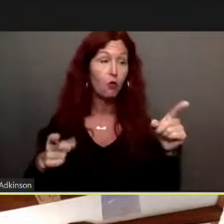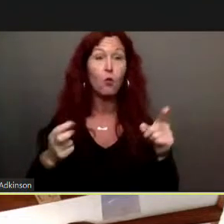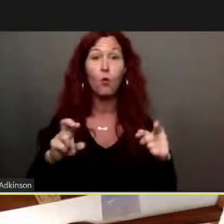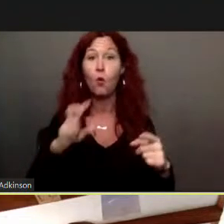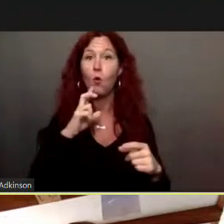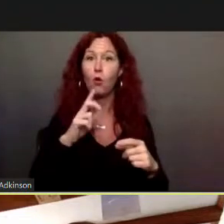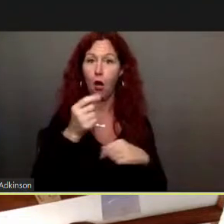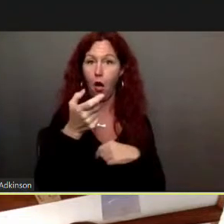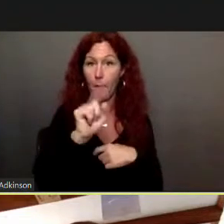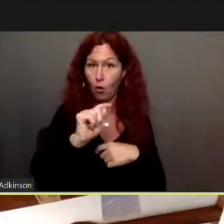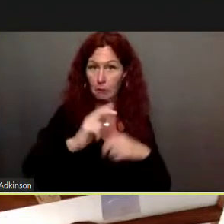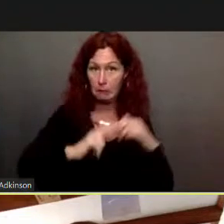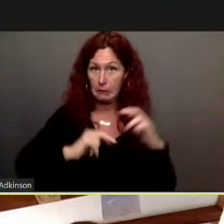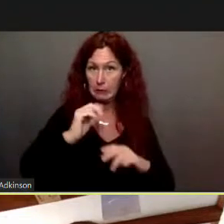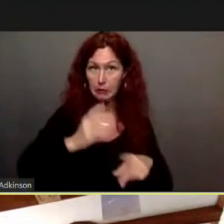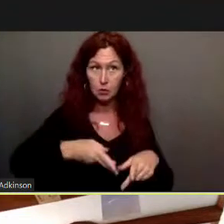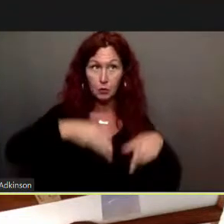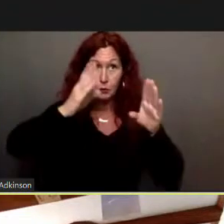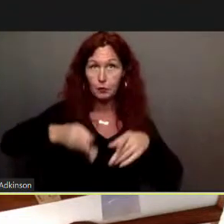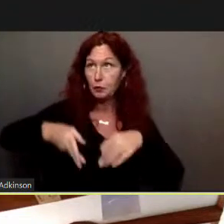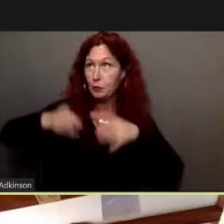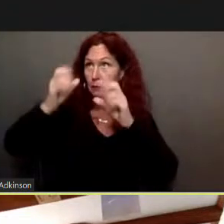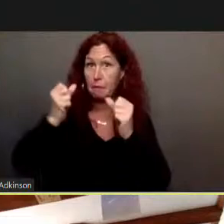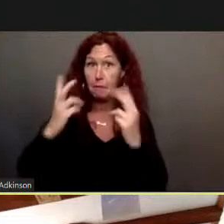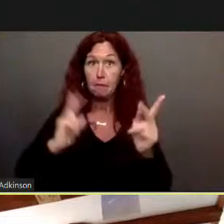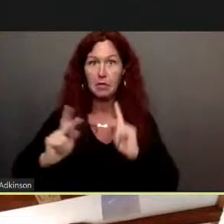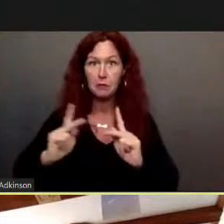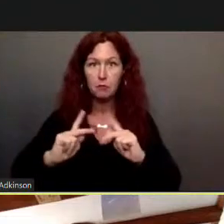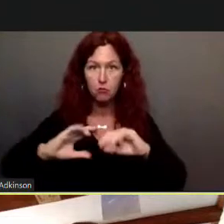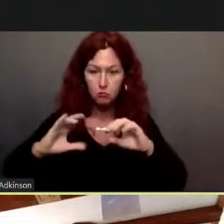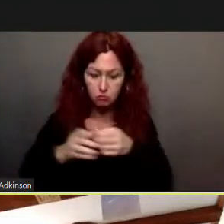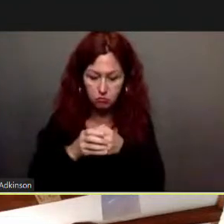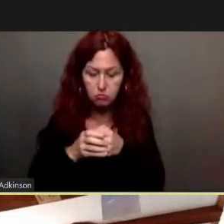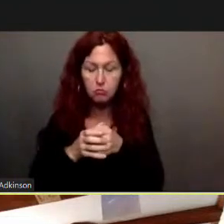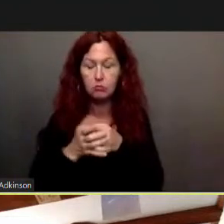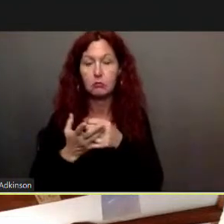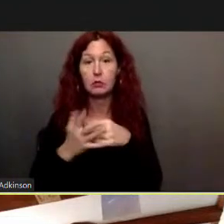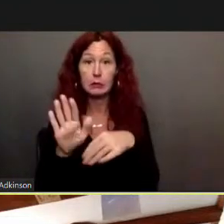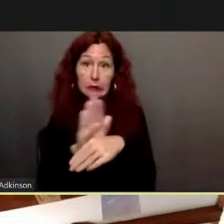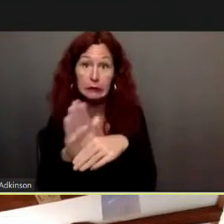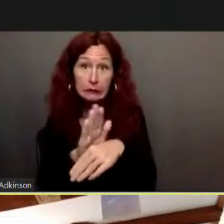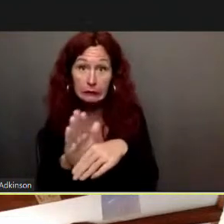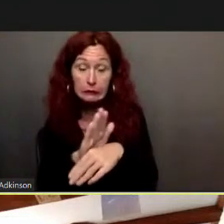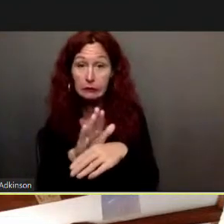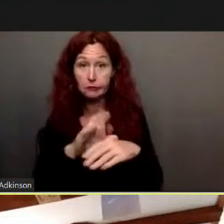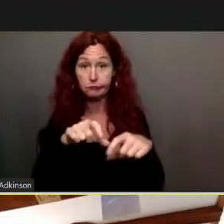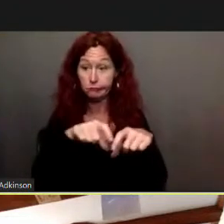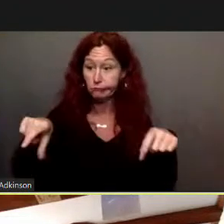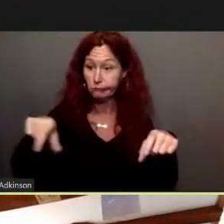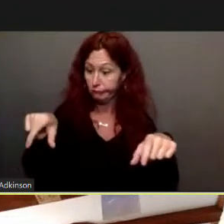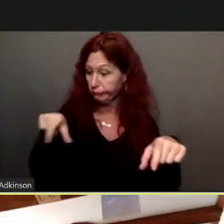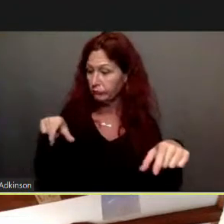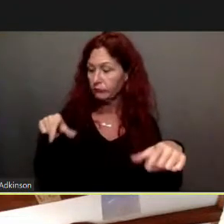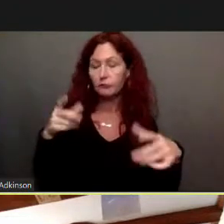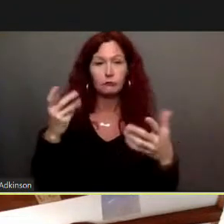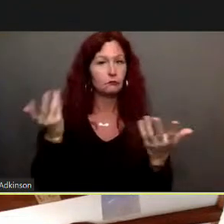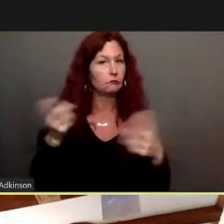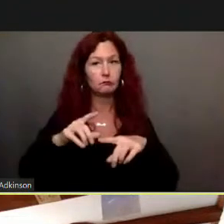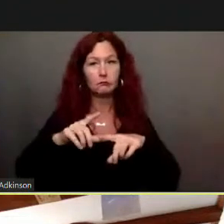buildings? Is it primarily a business area? It'll be different depending on the hot spot that we want to